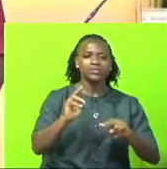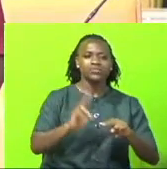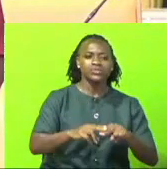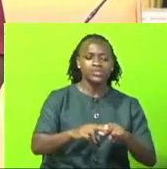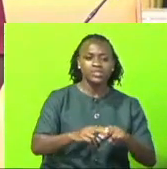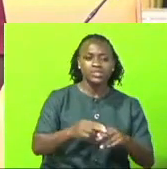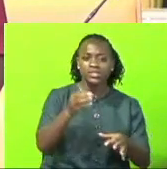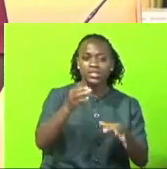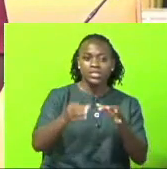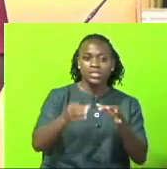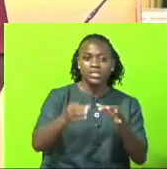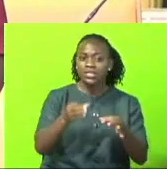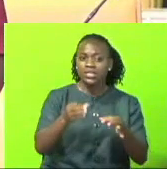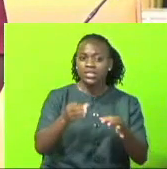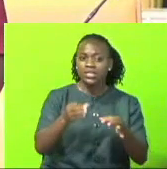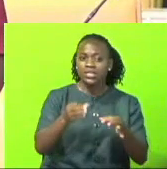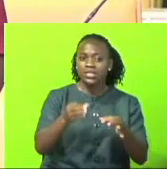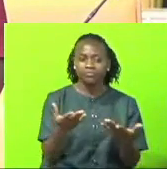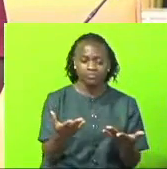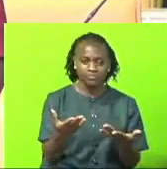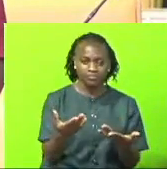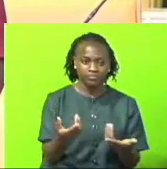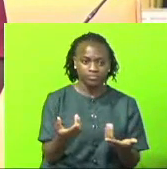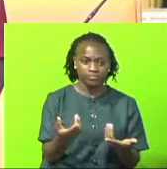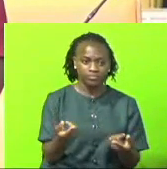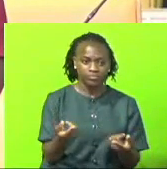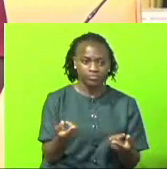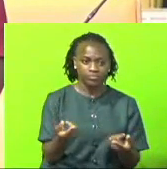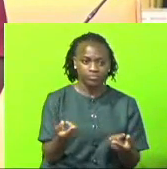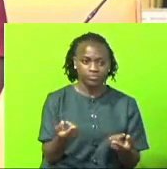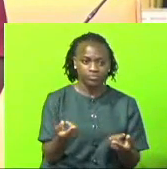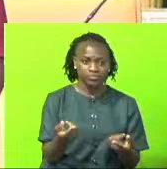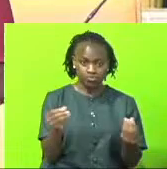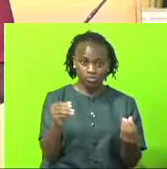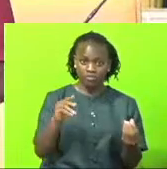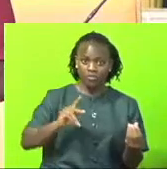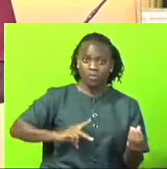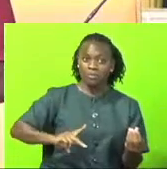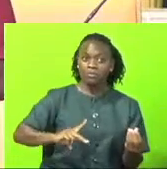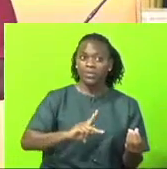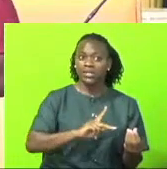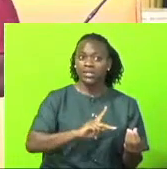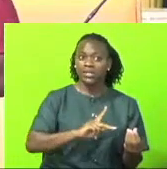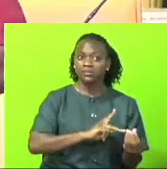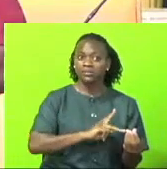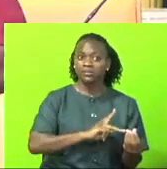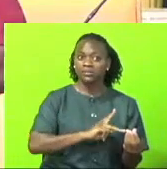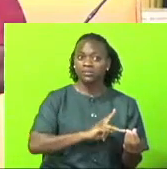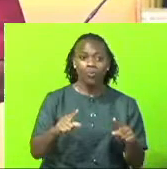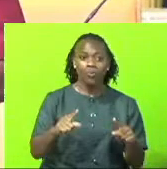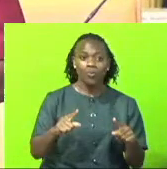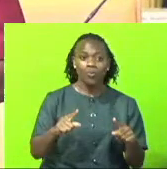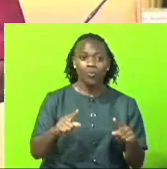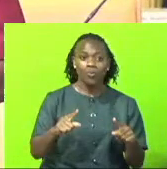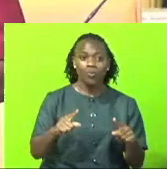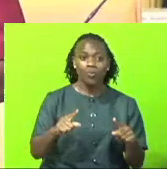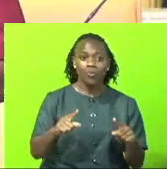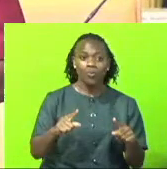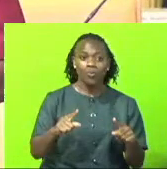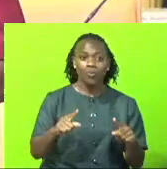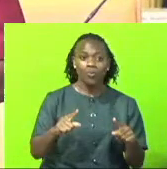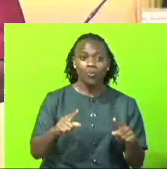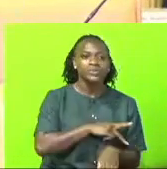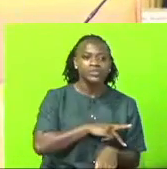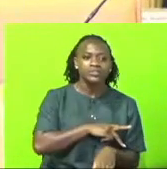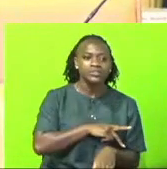A, when upon the dissolution of Parliament. Mr. Speaker, when there's a dissolution of Parliament, you don't have to go to the